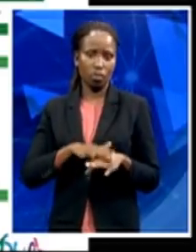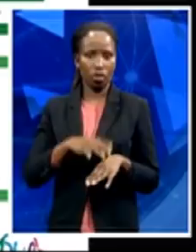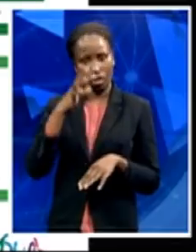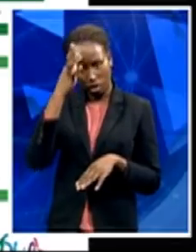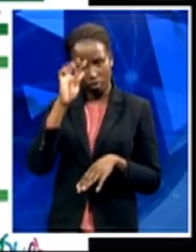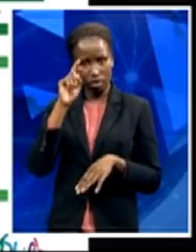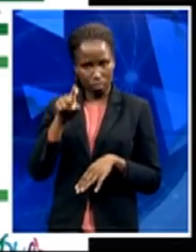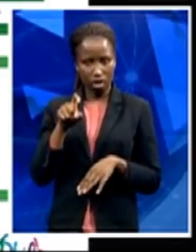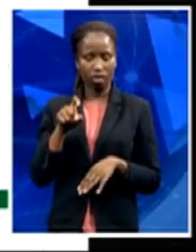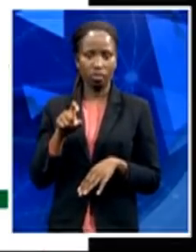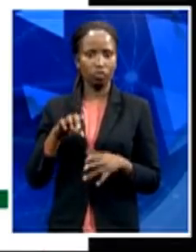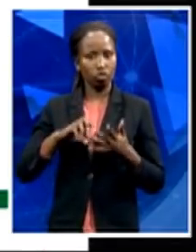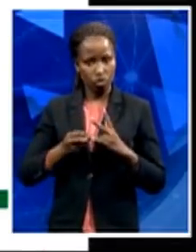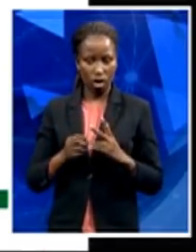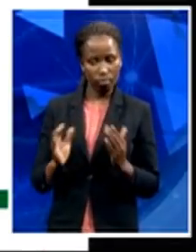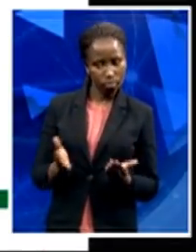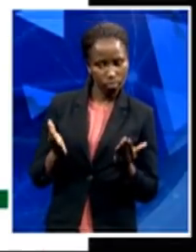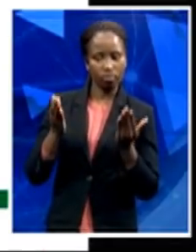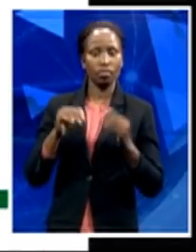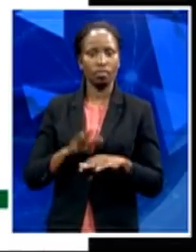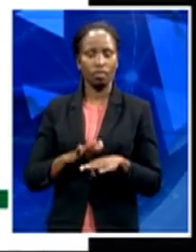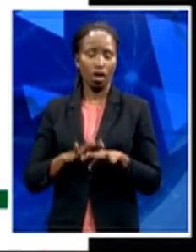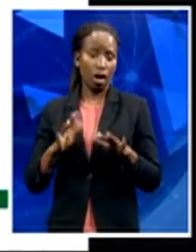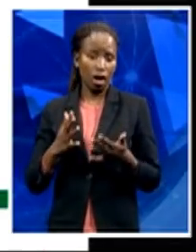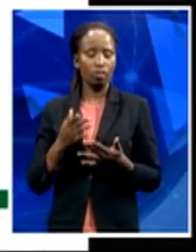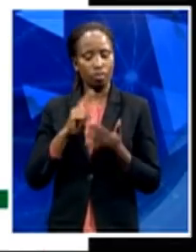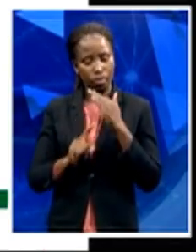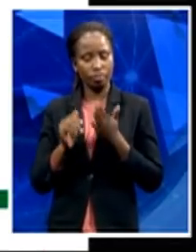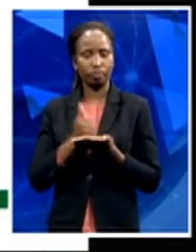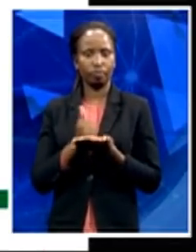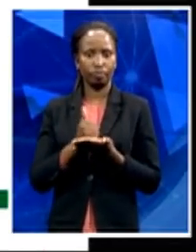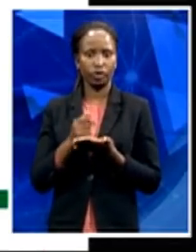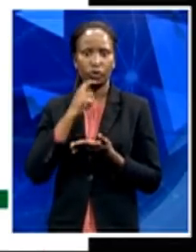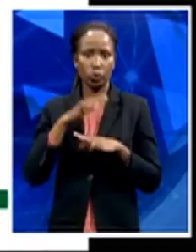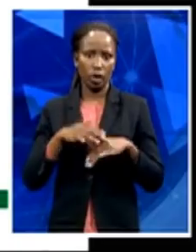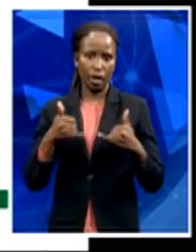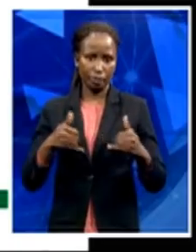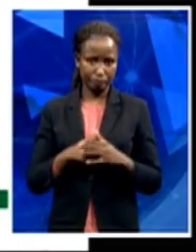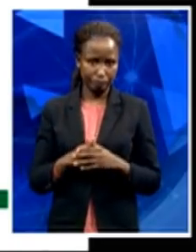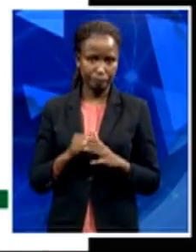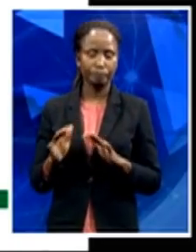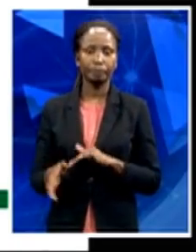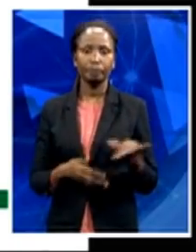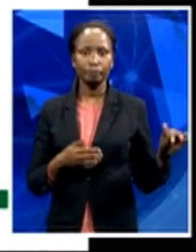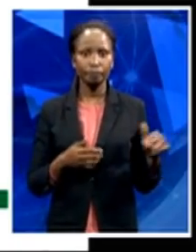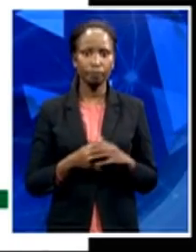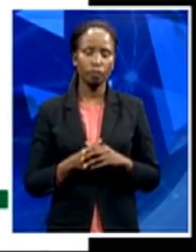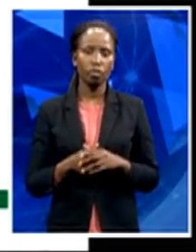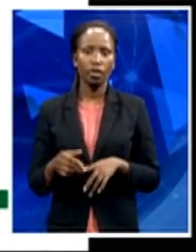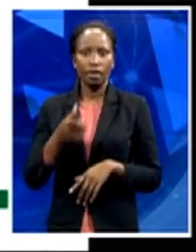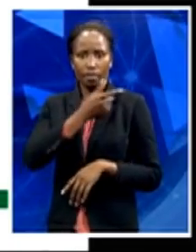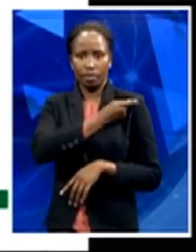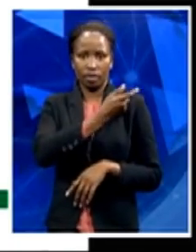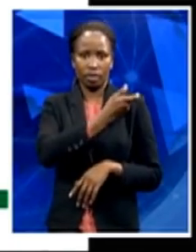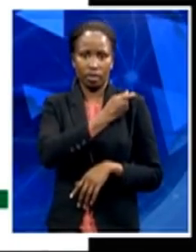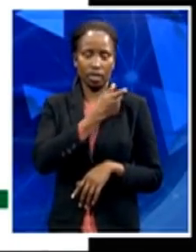through a registration on the EVDS. Then in terms of vaccinations, if you look at the total